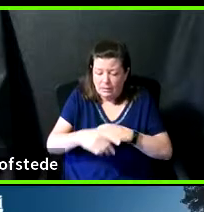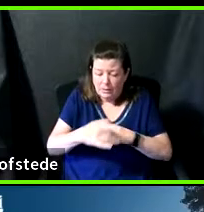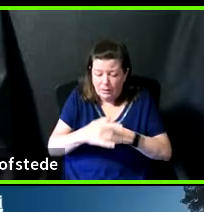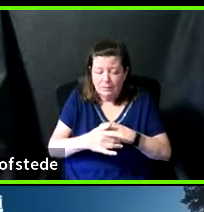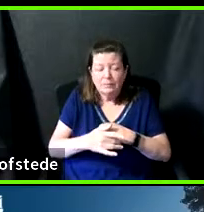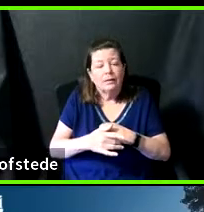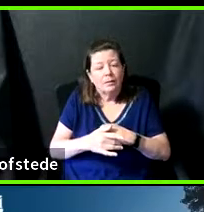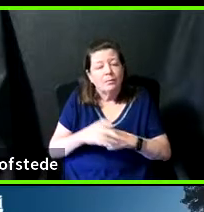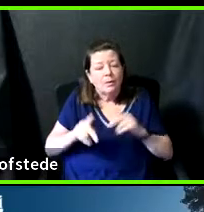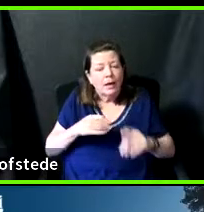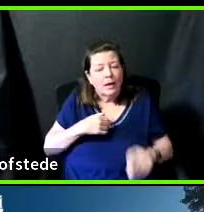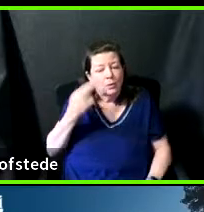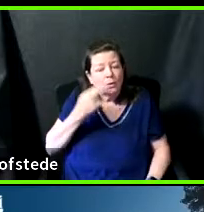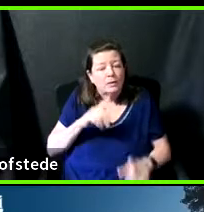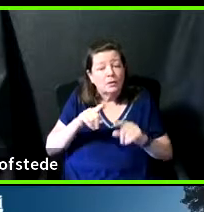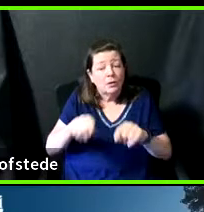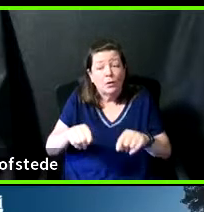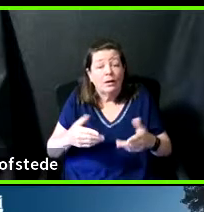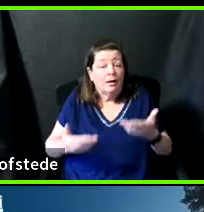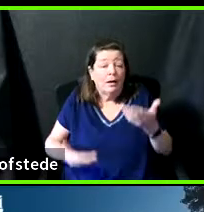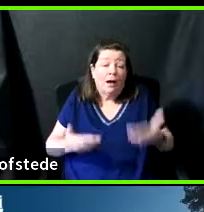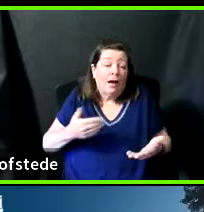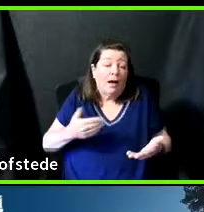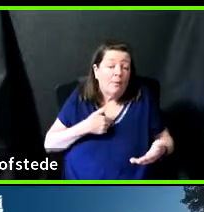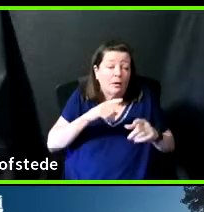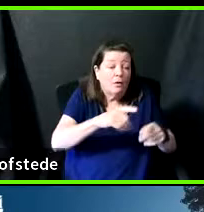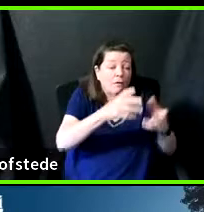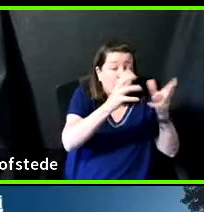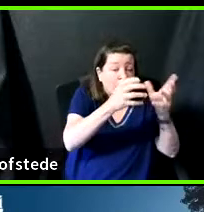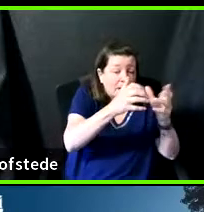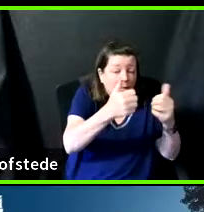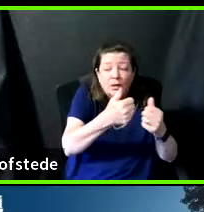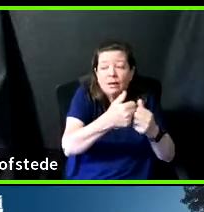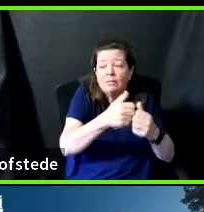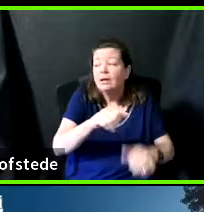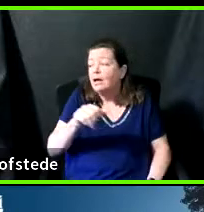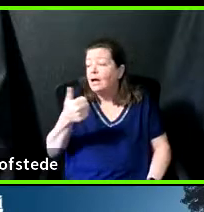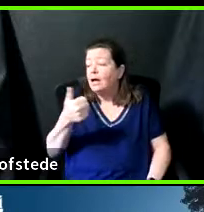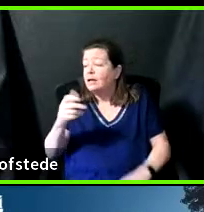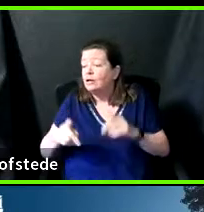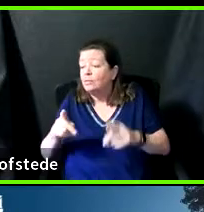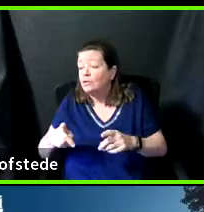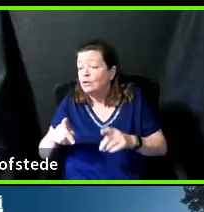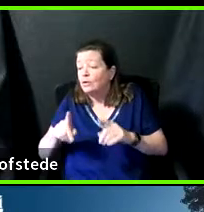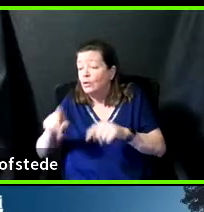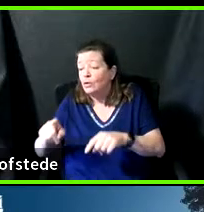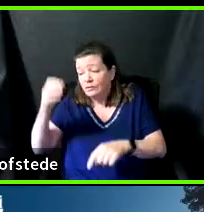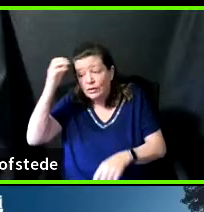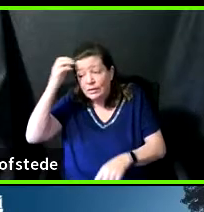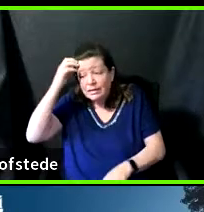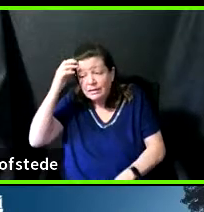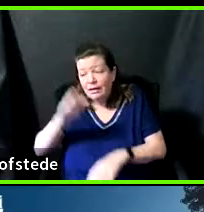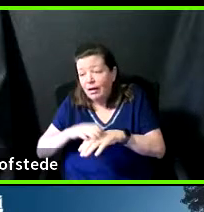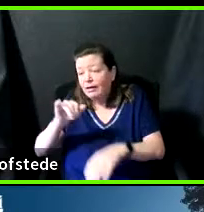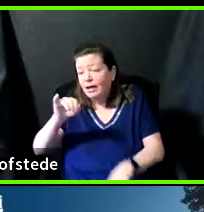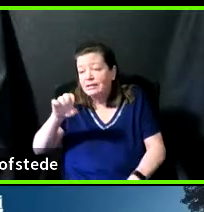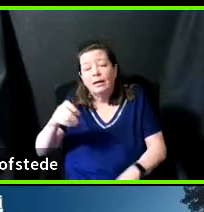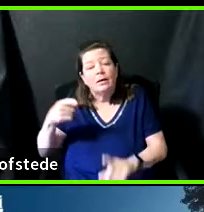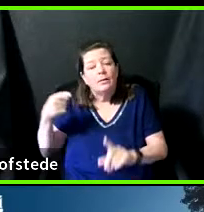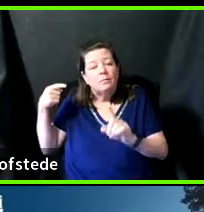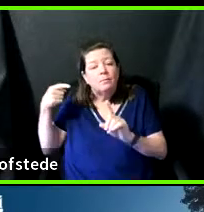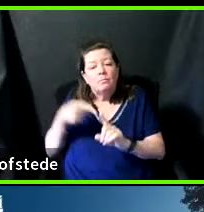there, right? And I may go there for a basketball game. Somebody may go there for Disney on Ice or whatever. But the point was that it